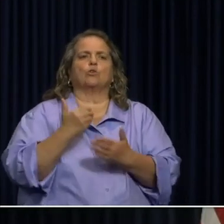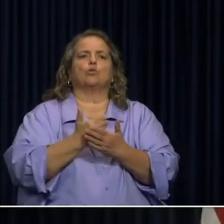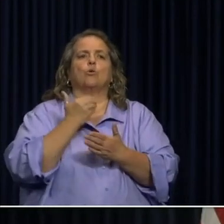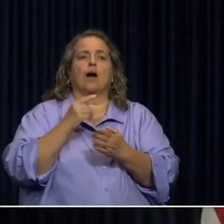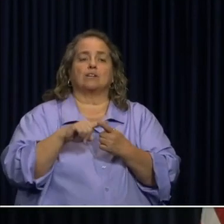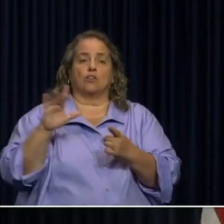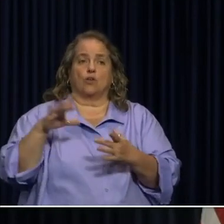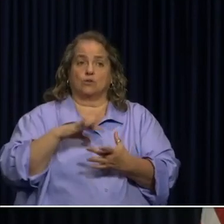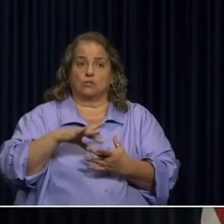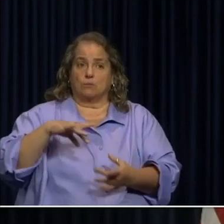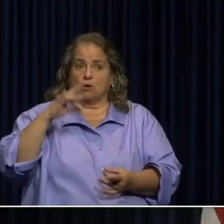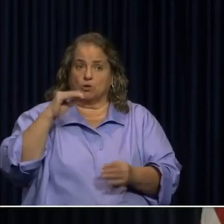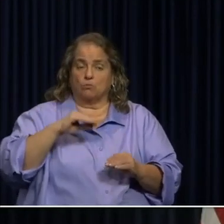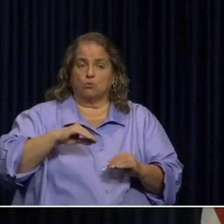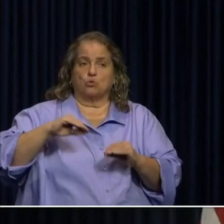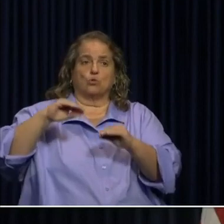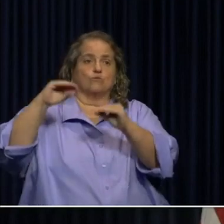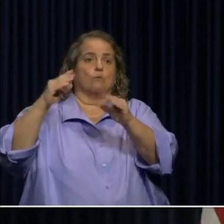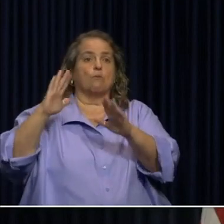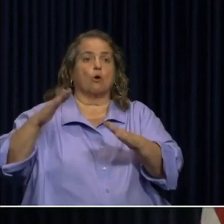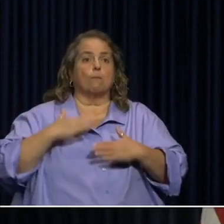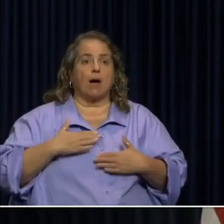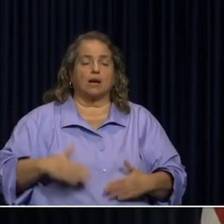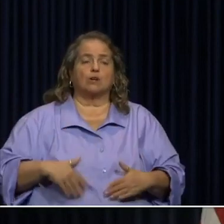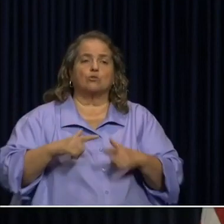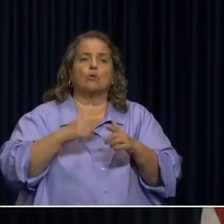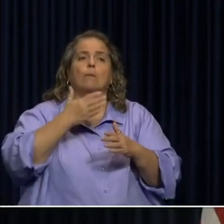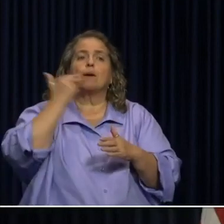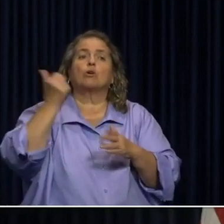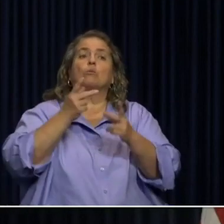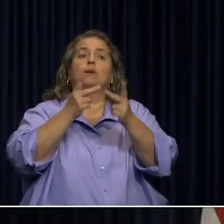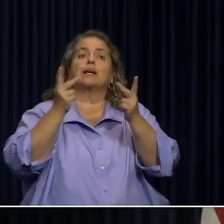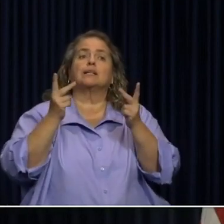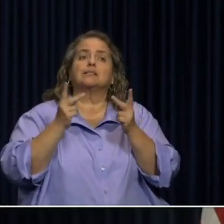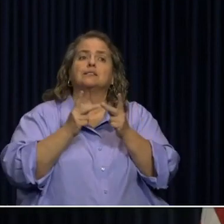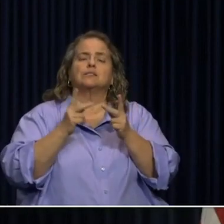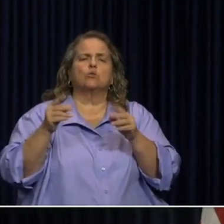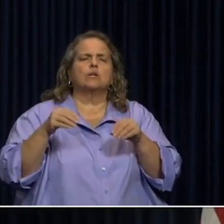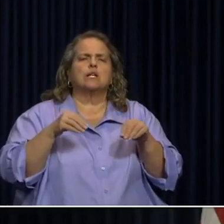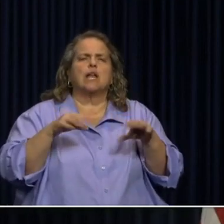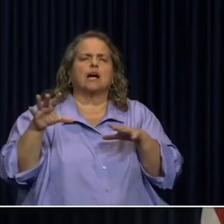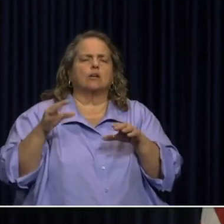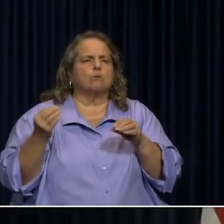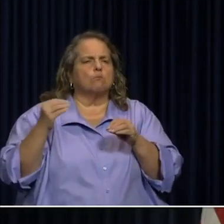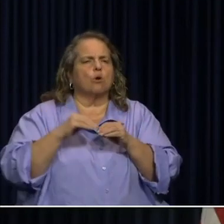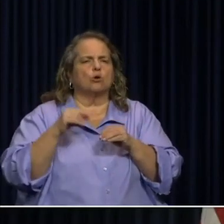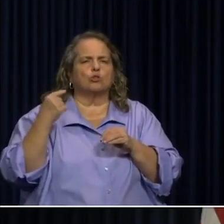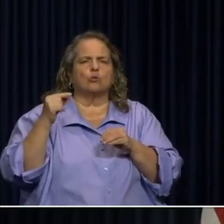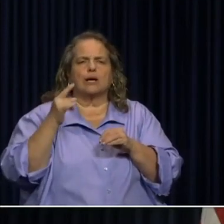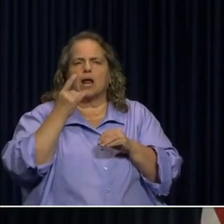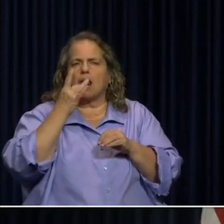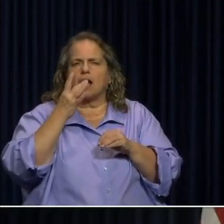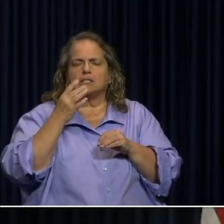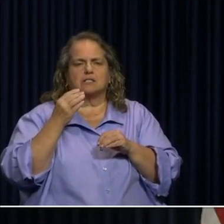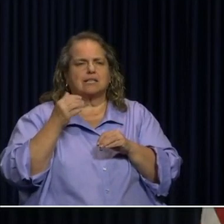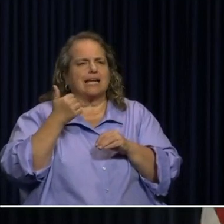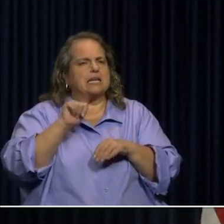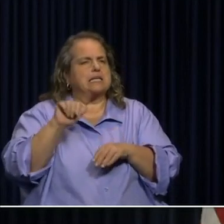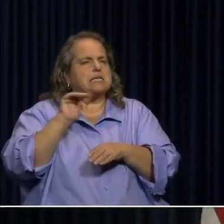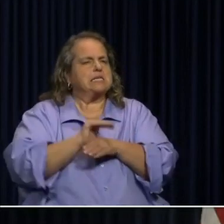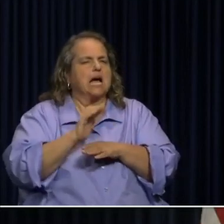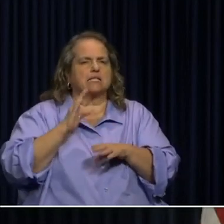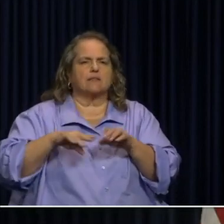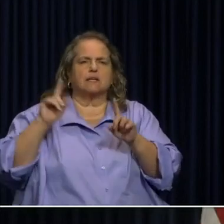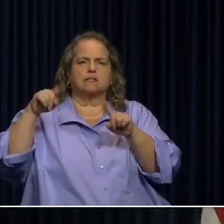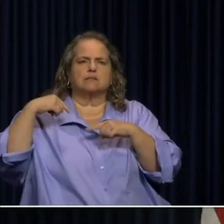body to a better place. Let's light it up more green lights than we've had any night thus far. As